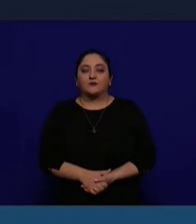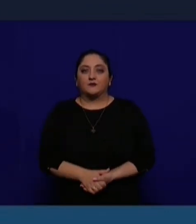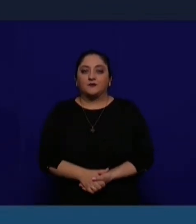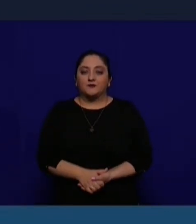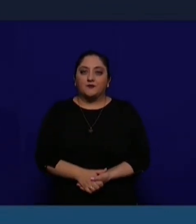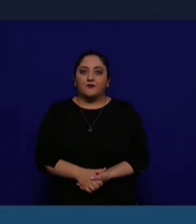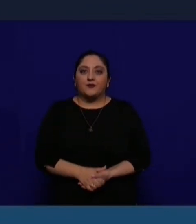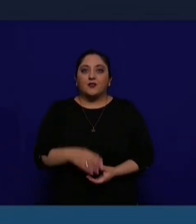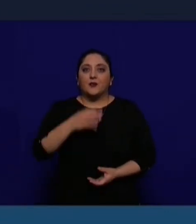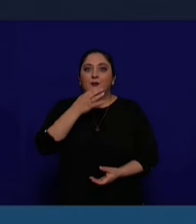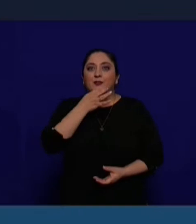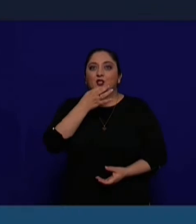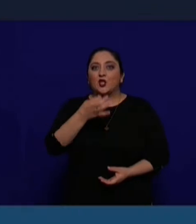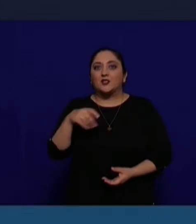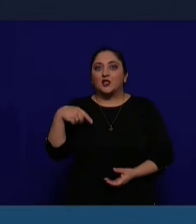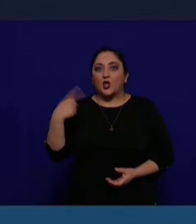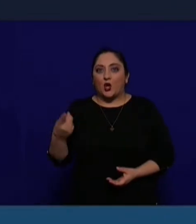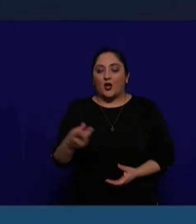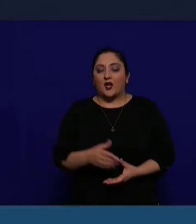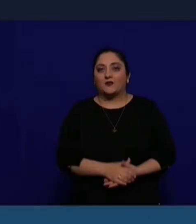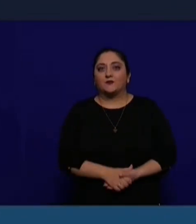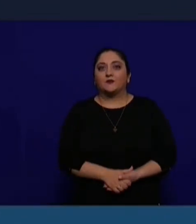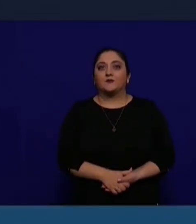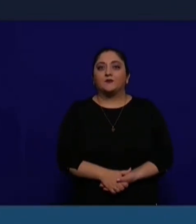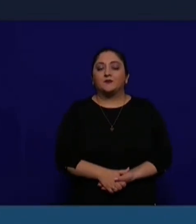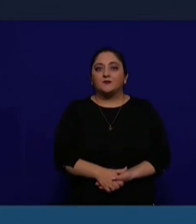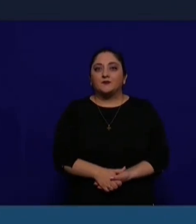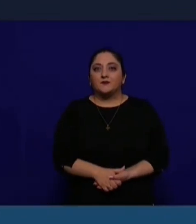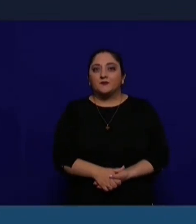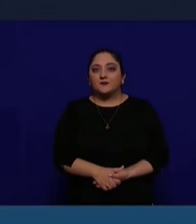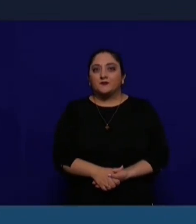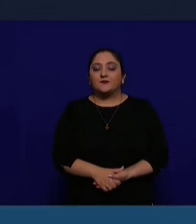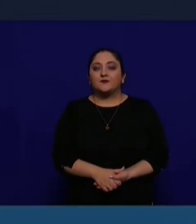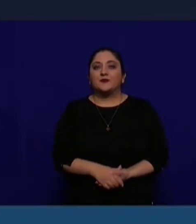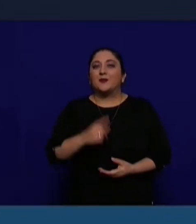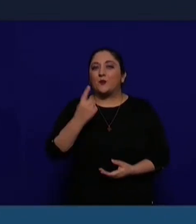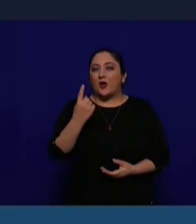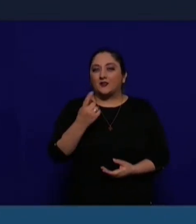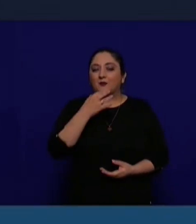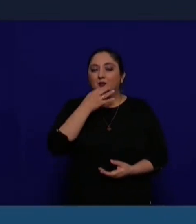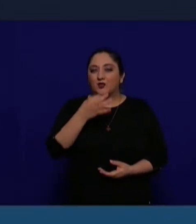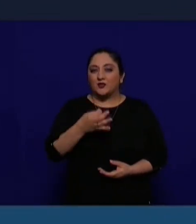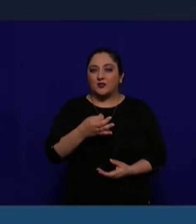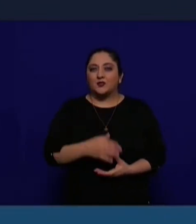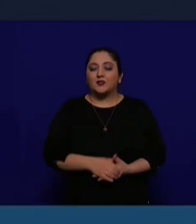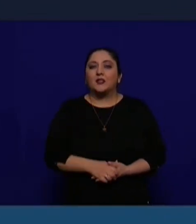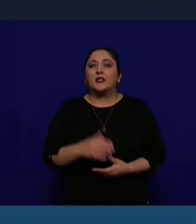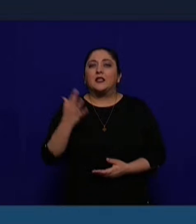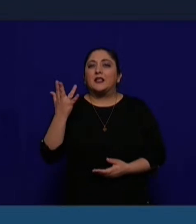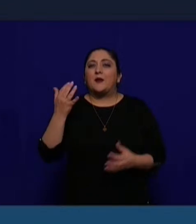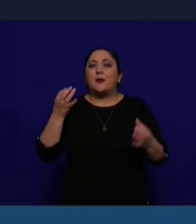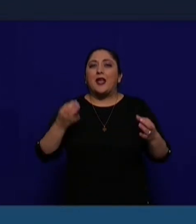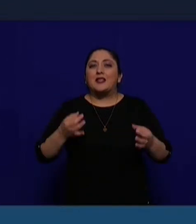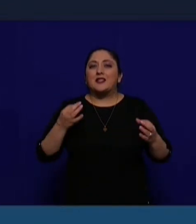Nsellimlek għandi 3 mistoqsijiet għalik jekk ma importax. L-ewwel waħda, jekk ma importax nitolbok l-ammont eżatt ta' anzjani li għandhom iktar